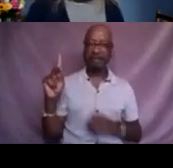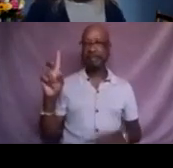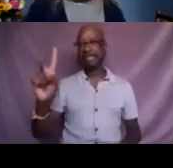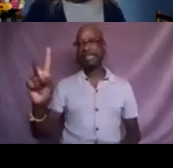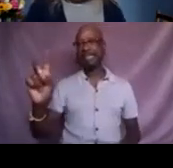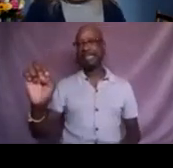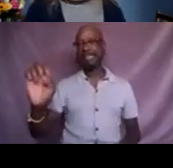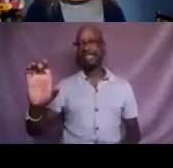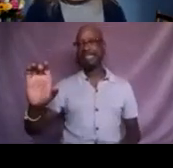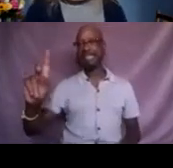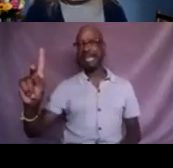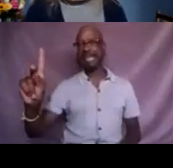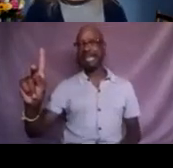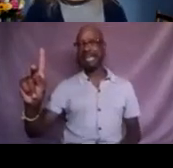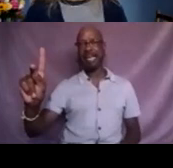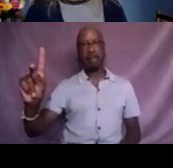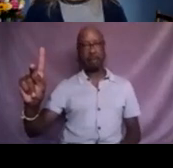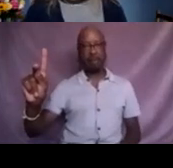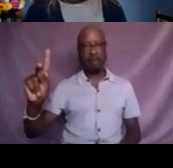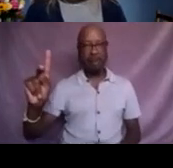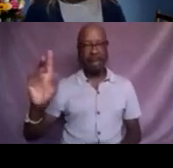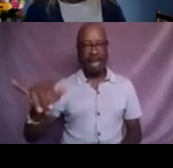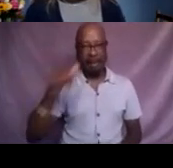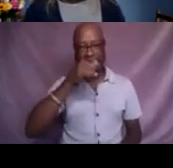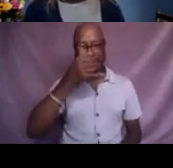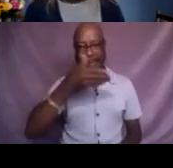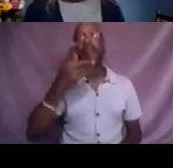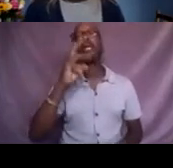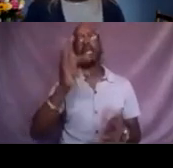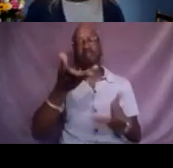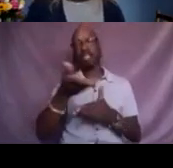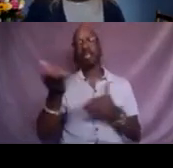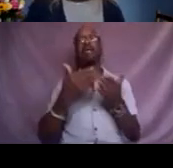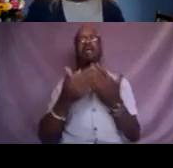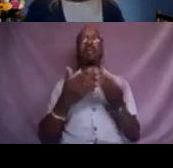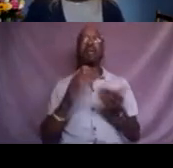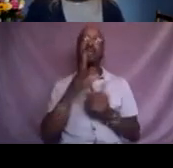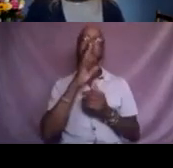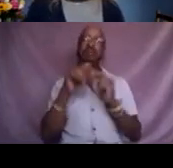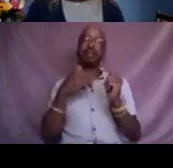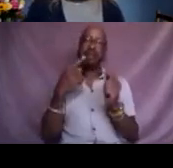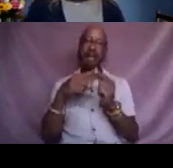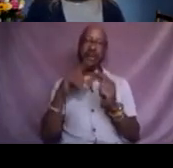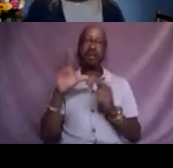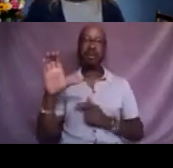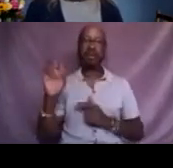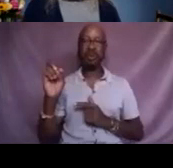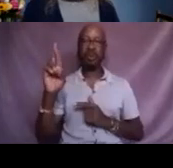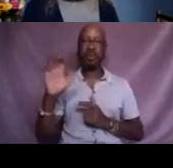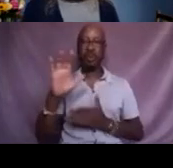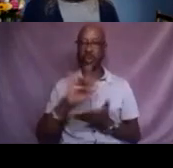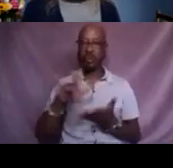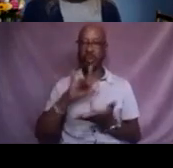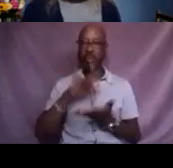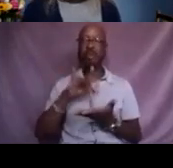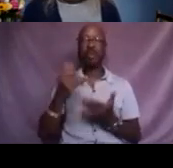was a silly thing to link there, but I did, I linked it. And then the Google for Instruction website we've talked about before. So we're gonna go ahead and finish up and